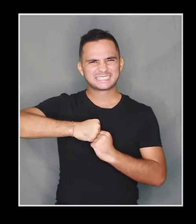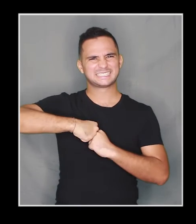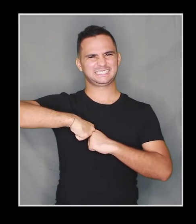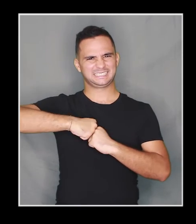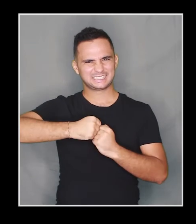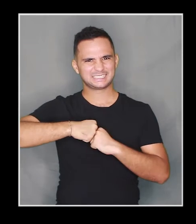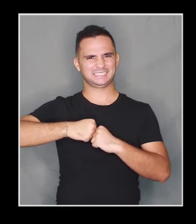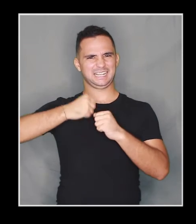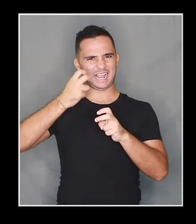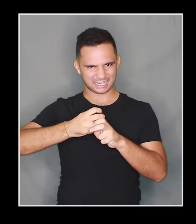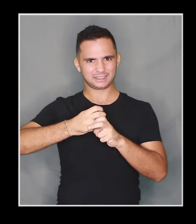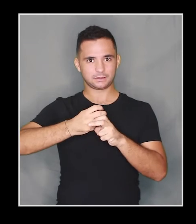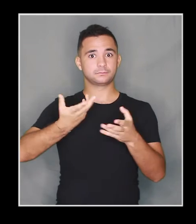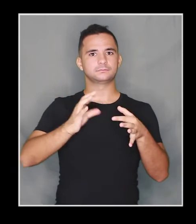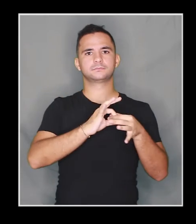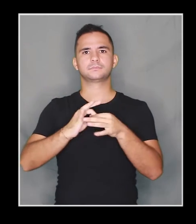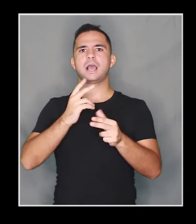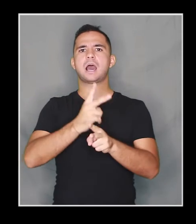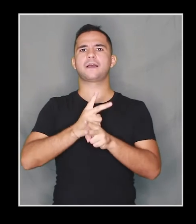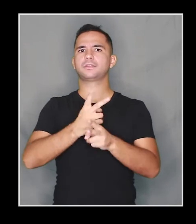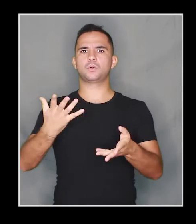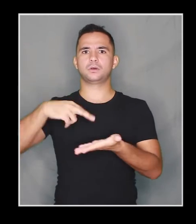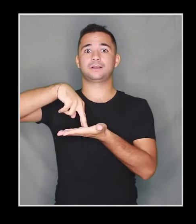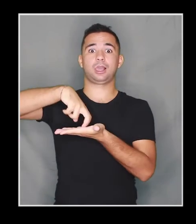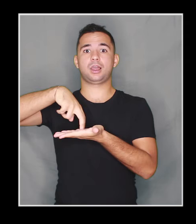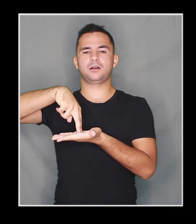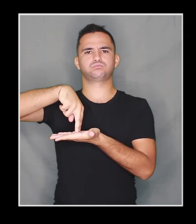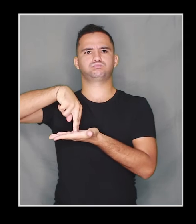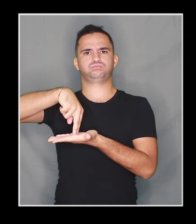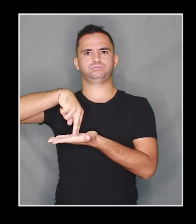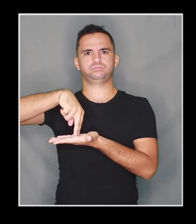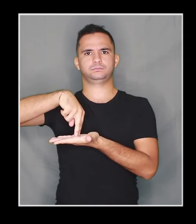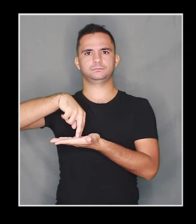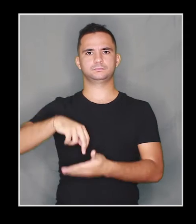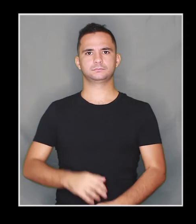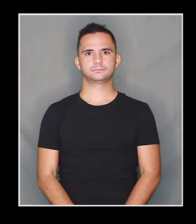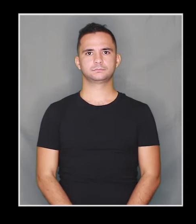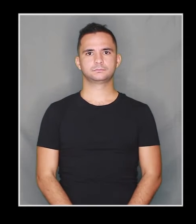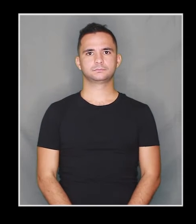to unload the puppet's weight on the stage without risking that the legs bend.